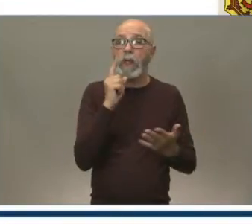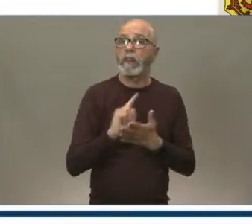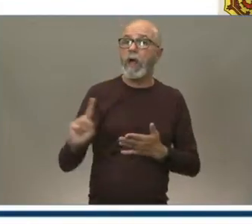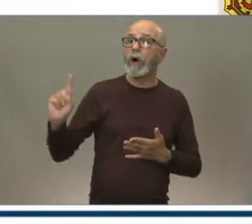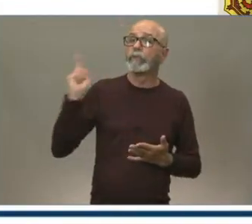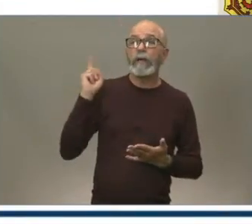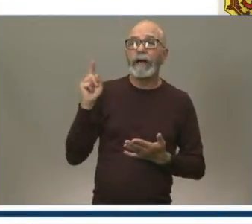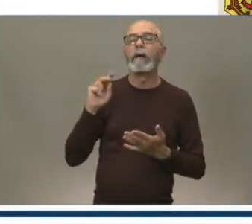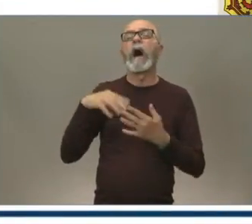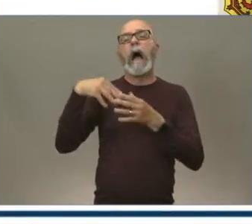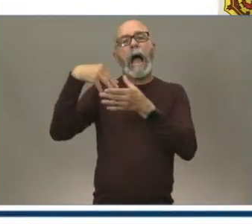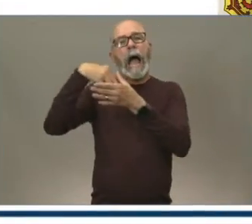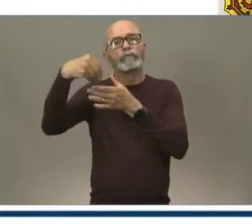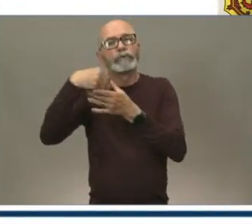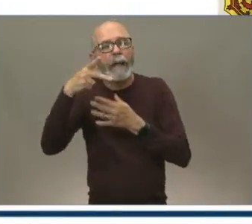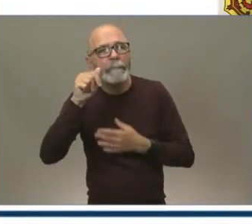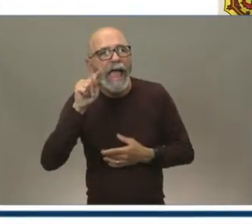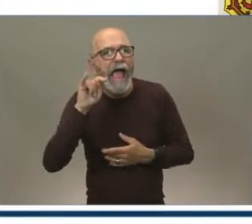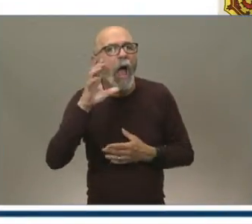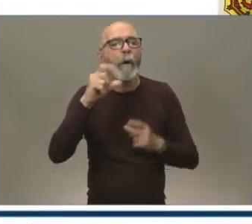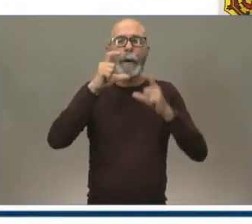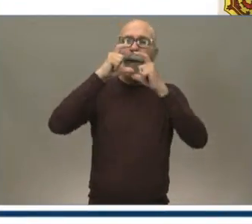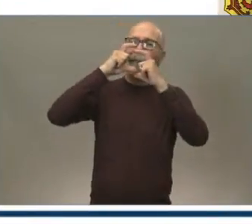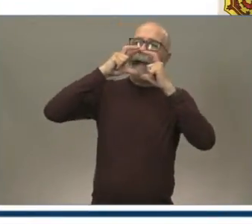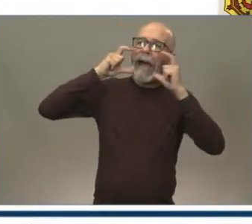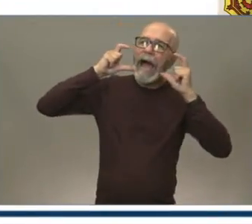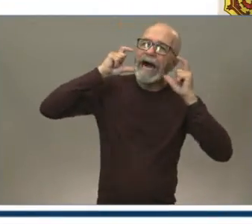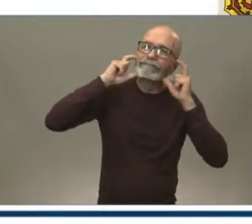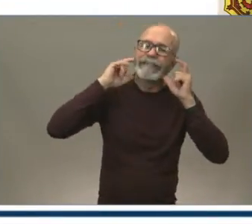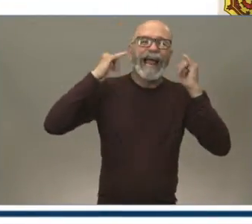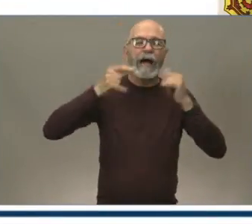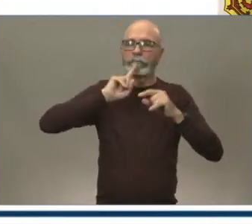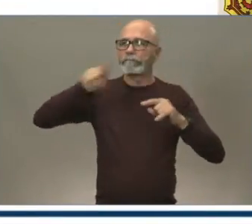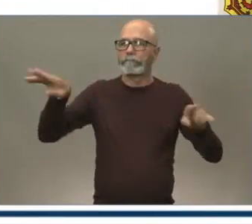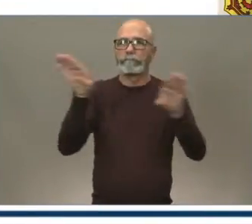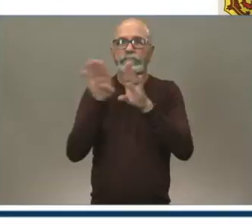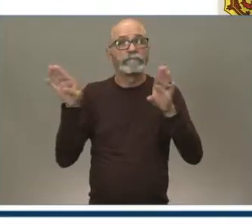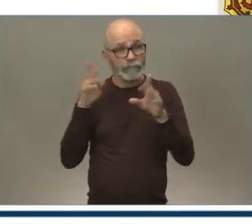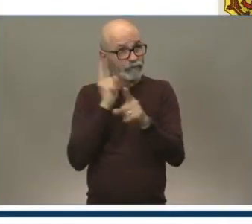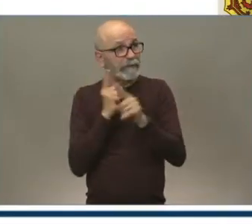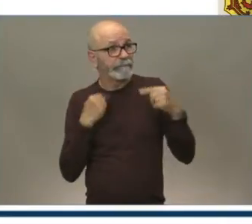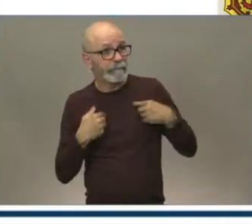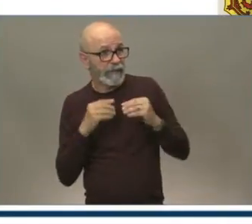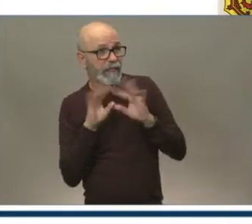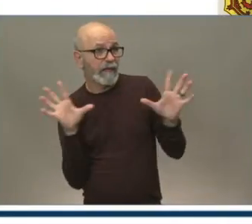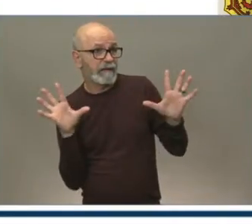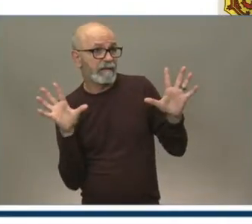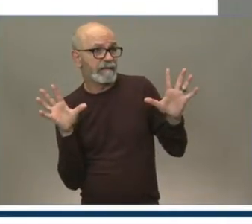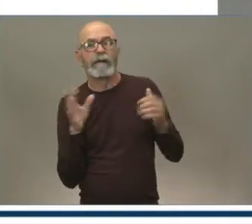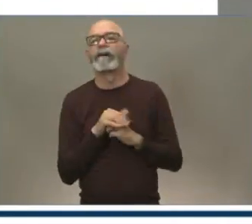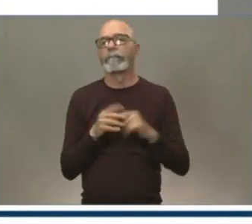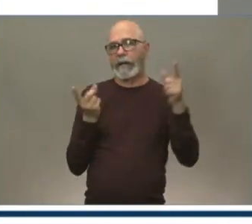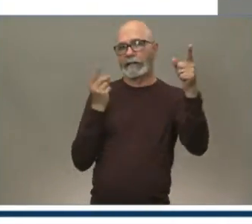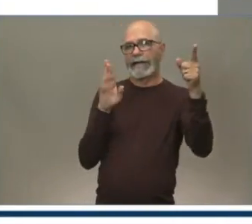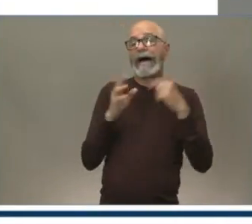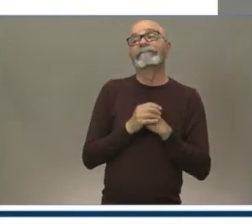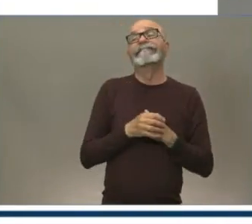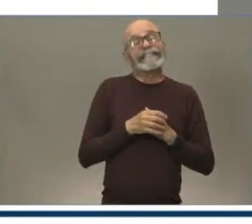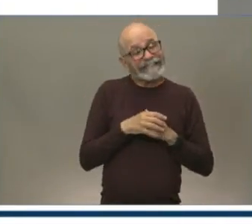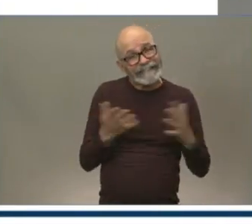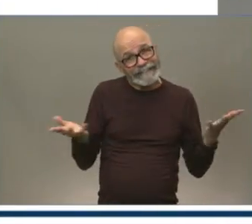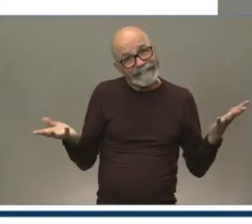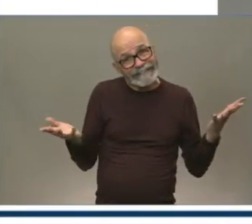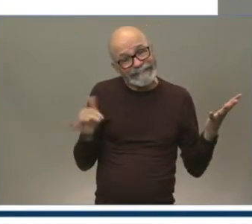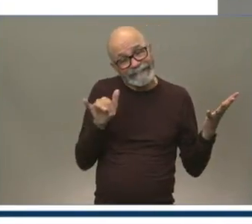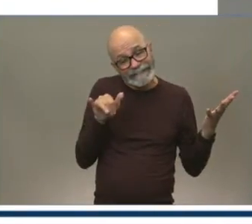required on patios, but patios are closed too in HRM. Is that correct? Absolutely. They're part of that. The restaurants